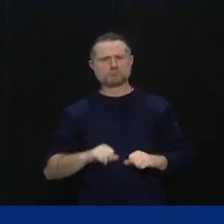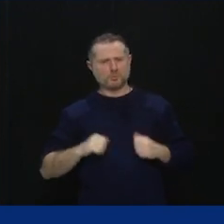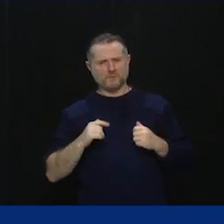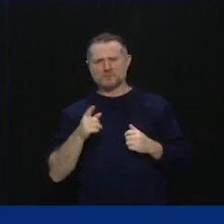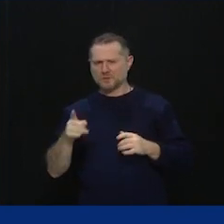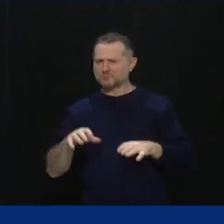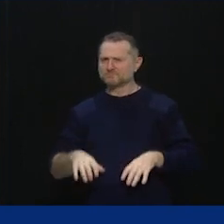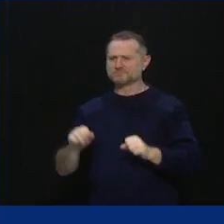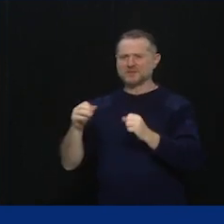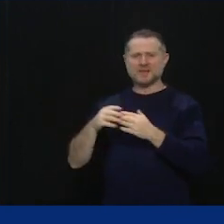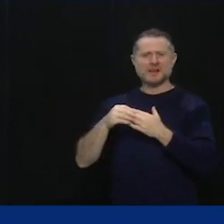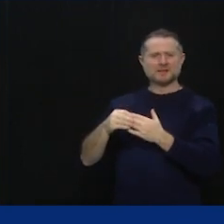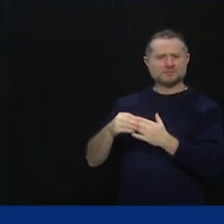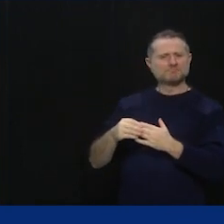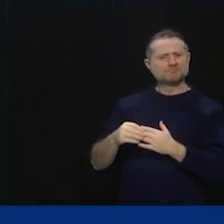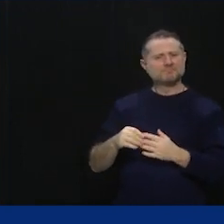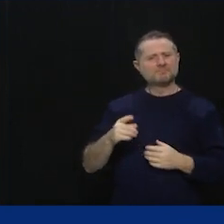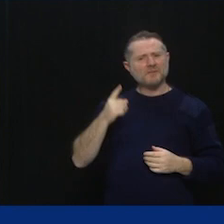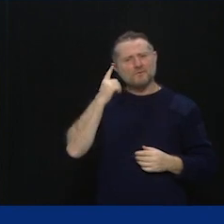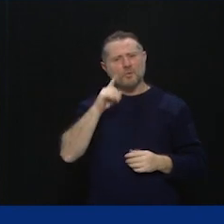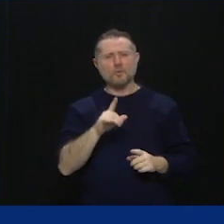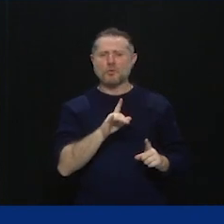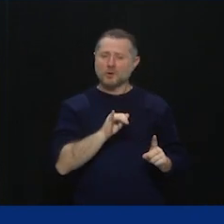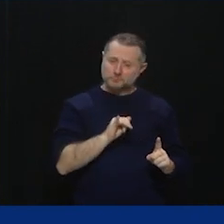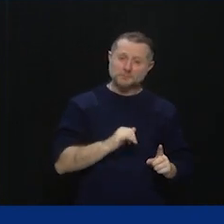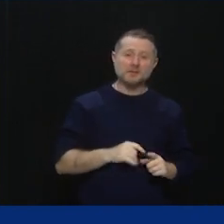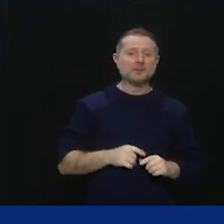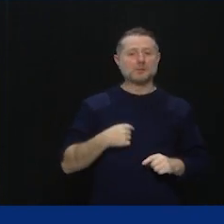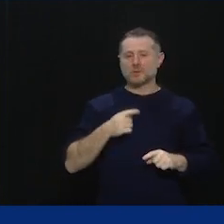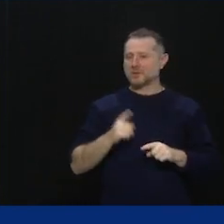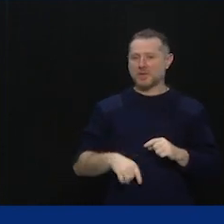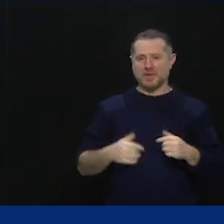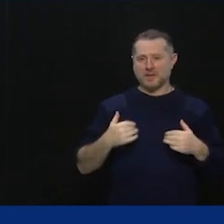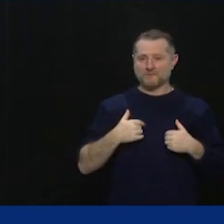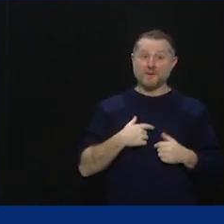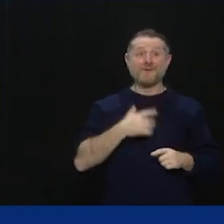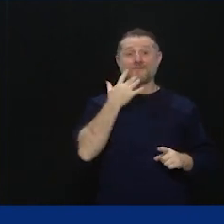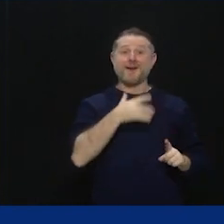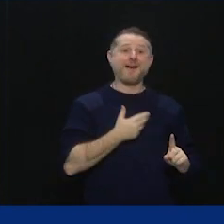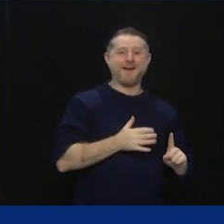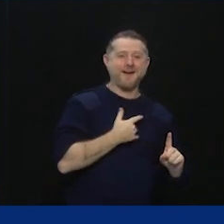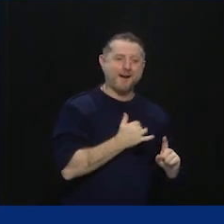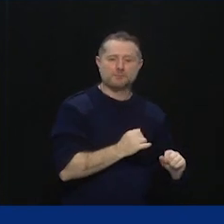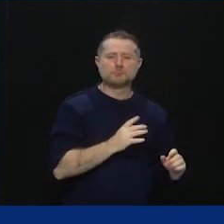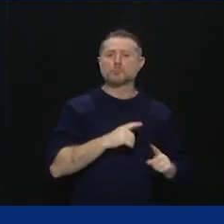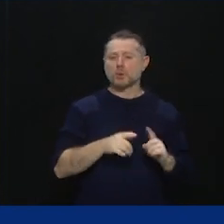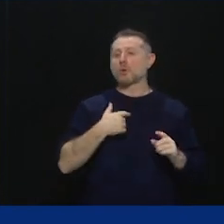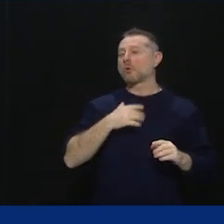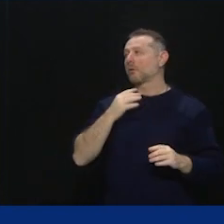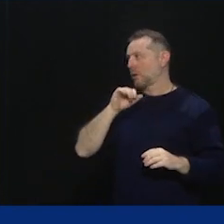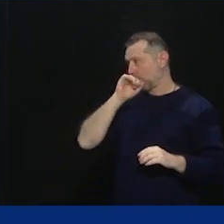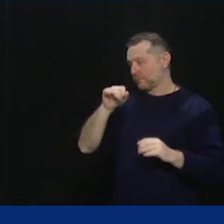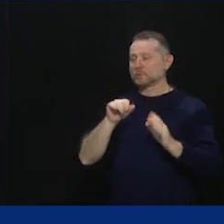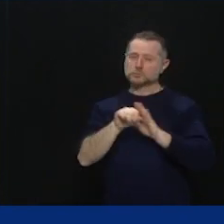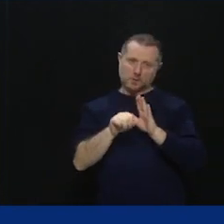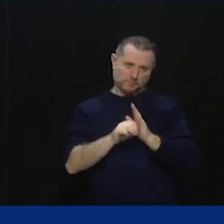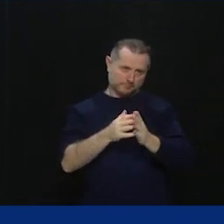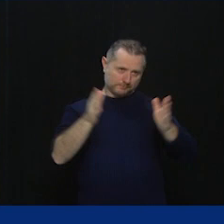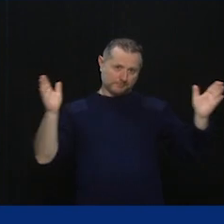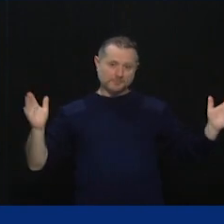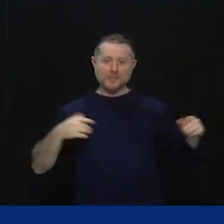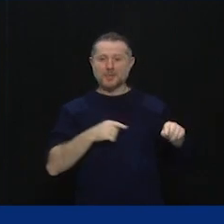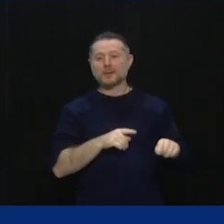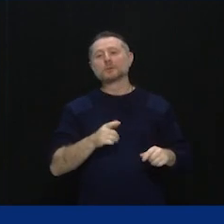Long Island. You can't play favorites anymore. You got to love the whole state, okay? But as the chair of the Empire State Development, Kevin Law, let's give him a round of